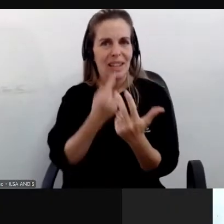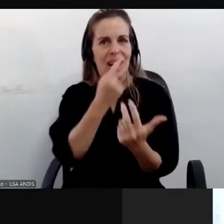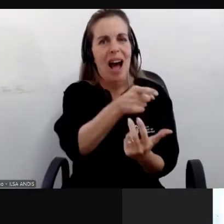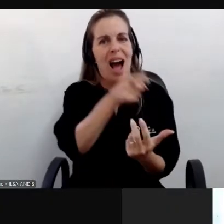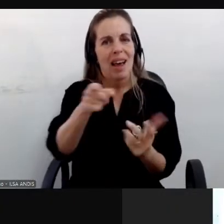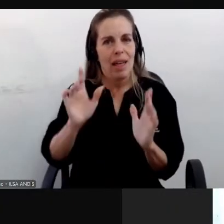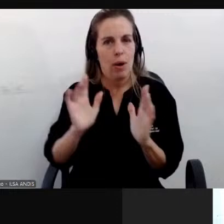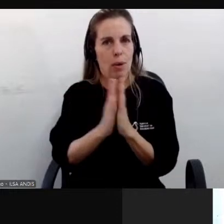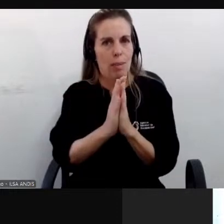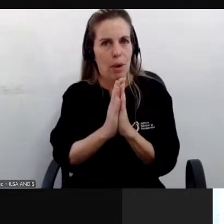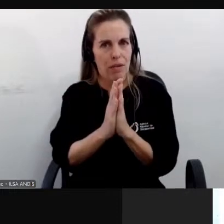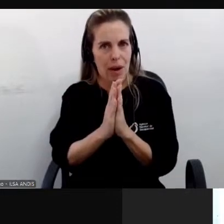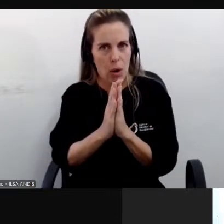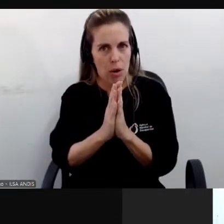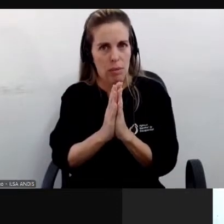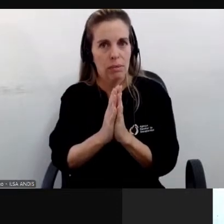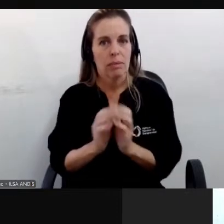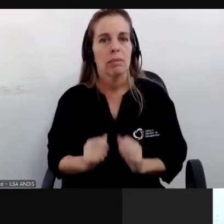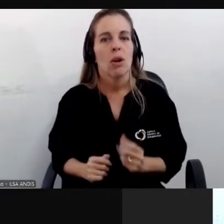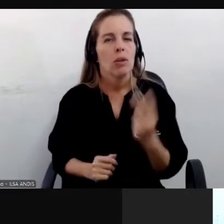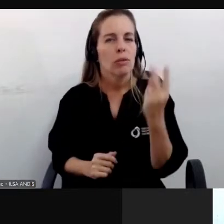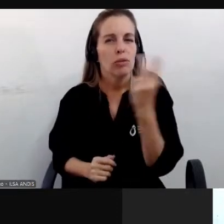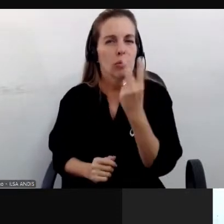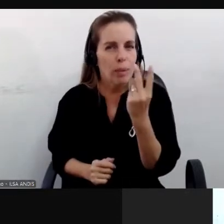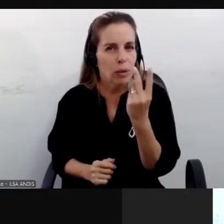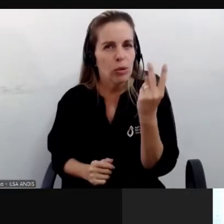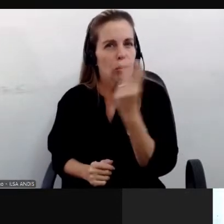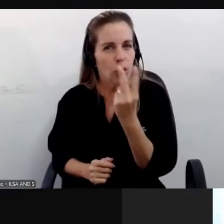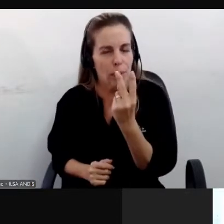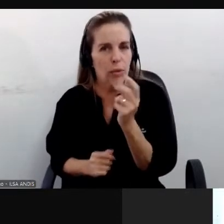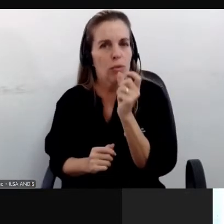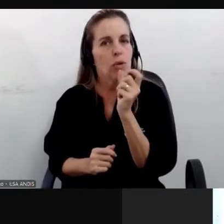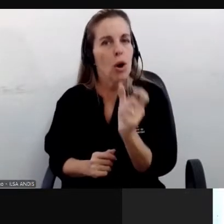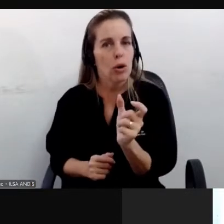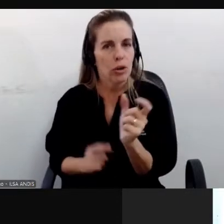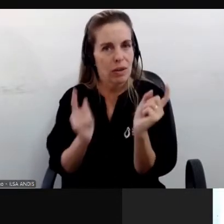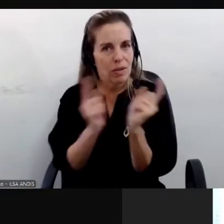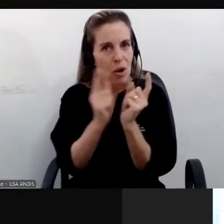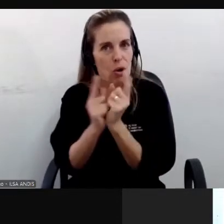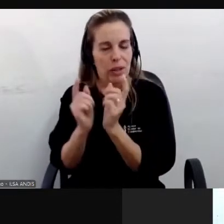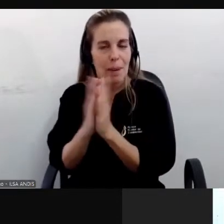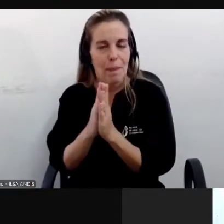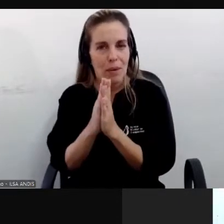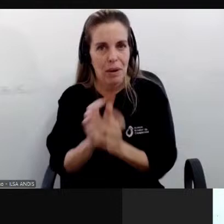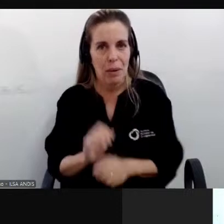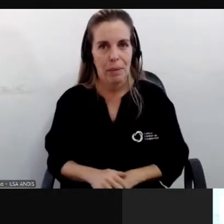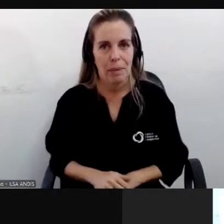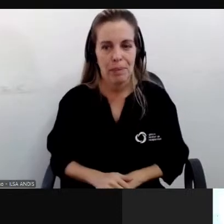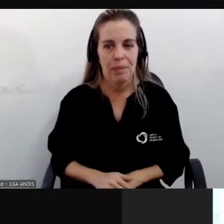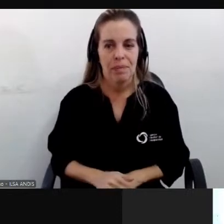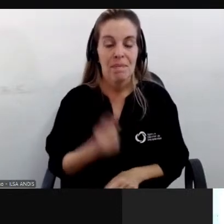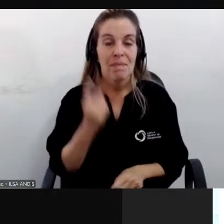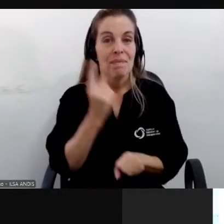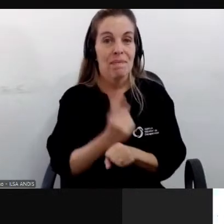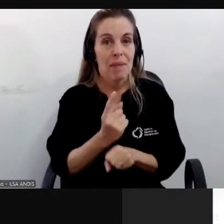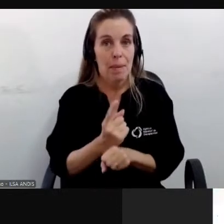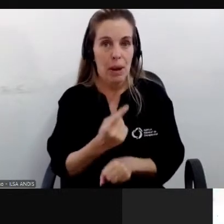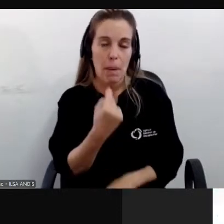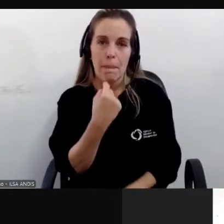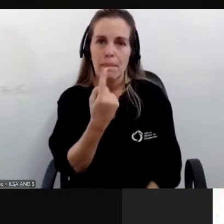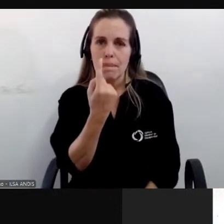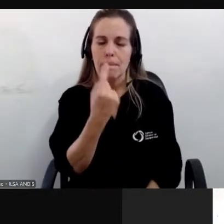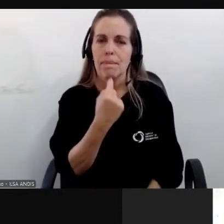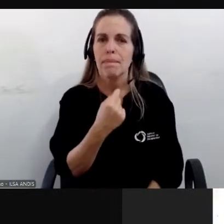answer them all. So we're going to ask one question to every one of our speakers, and we ask them not to take more than 2 minutes in responding